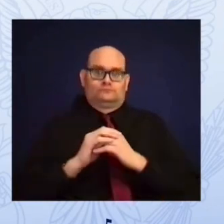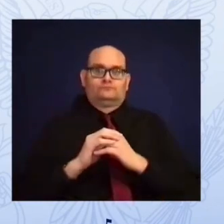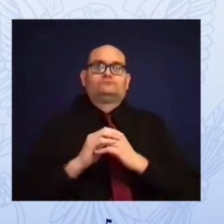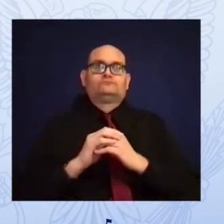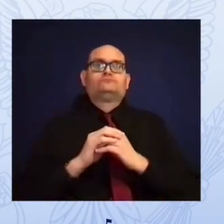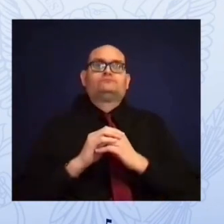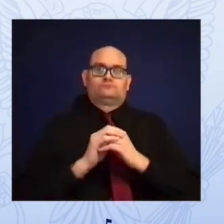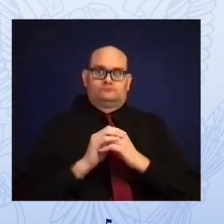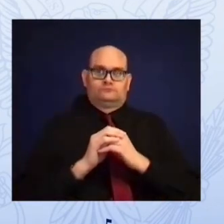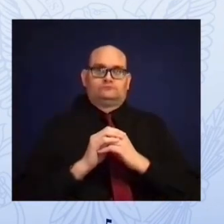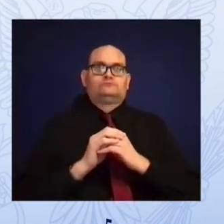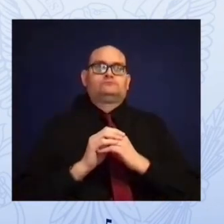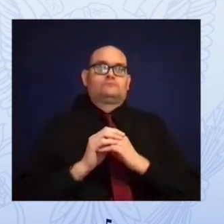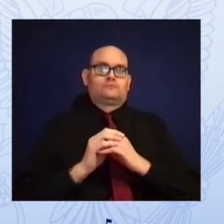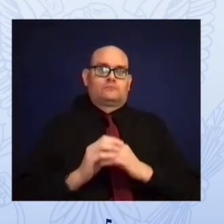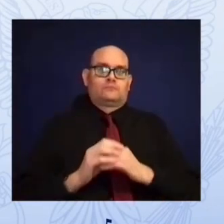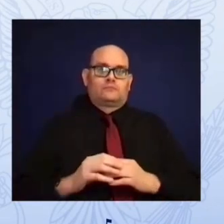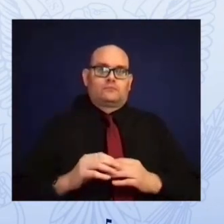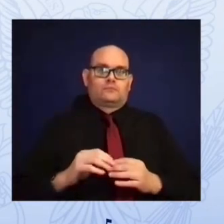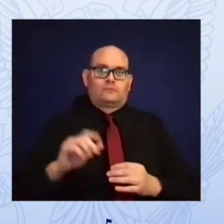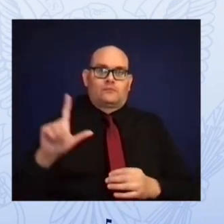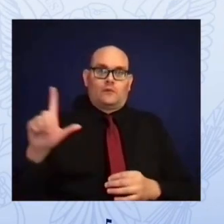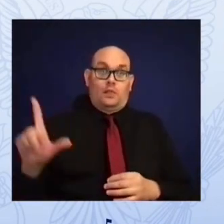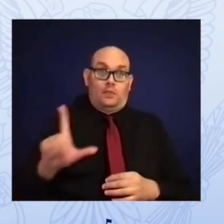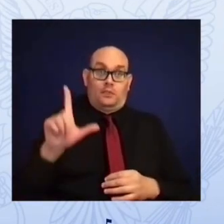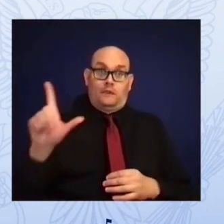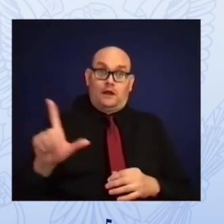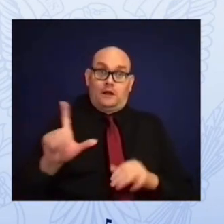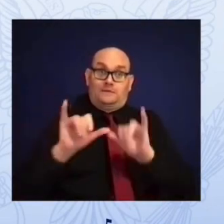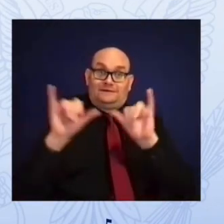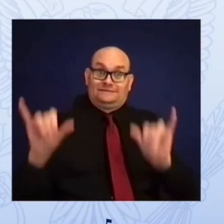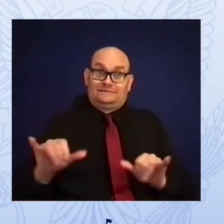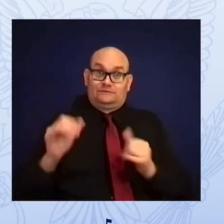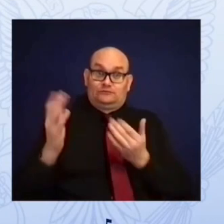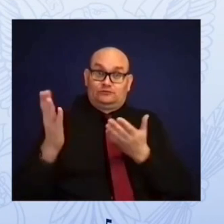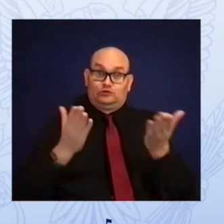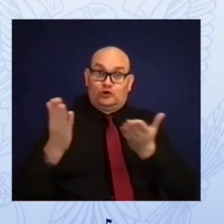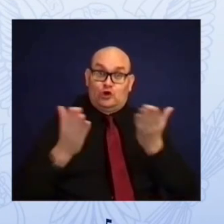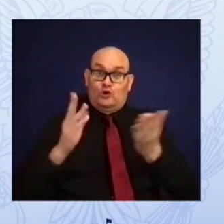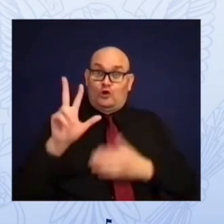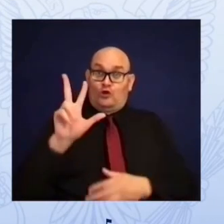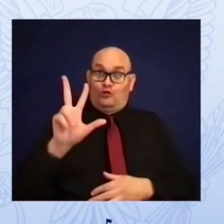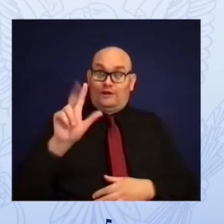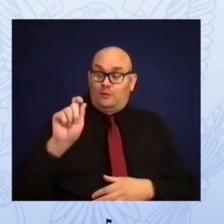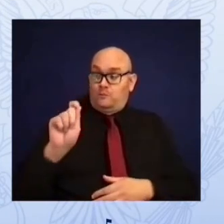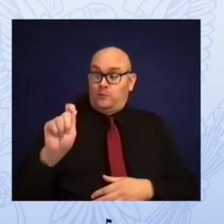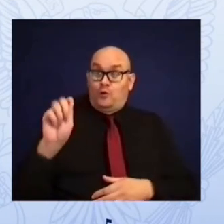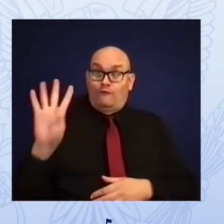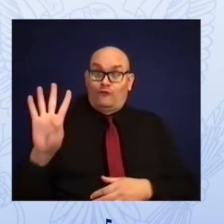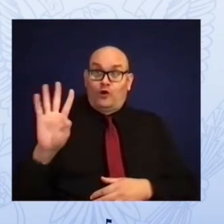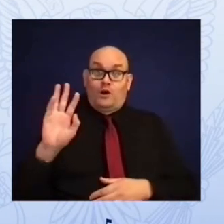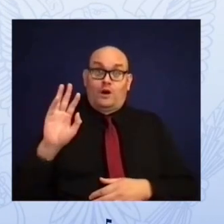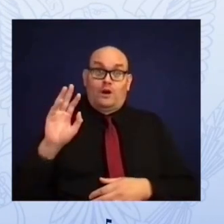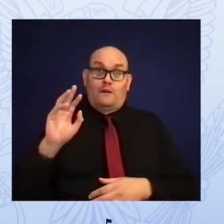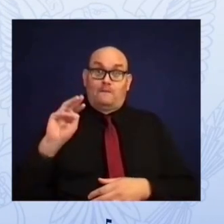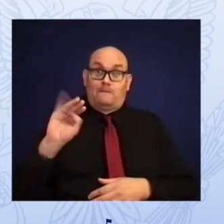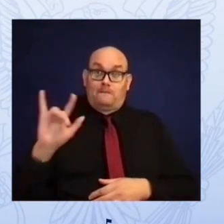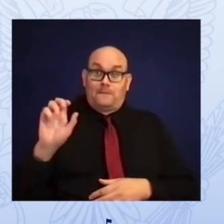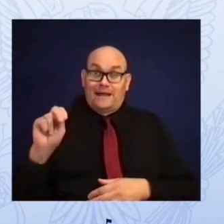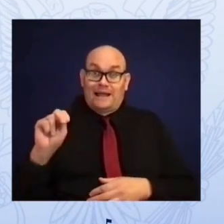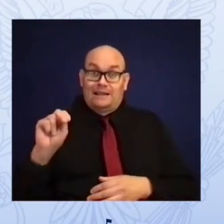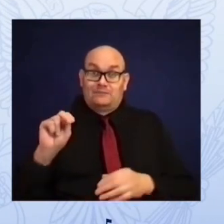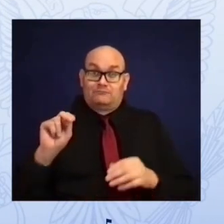This library system serves over 3.4 million residents through its 86 locations across Los